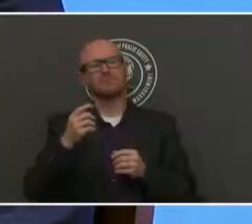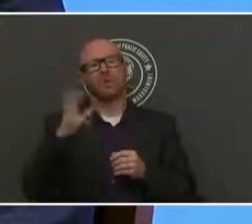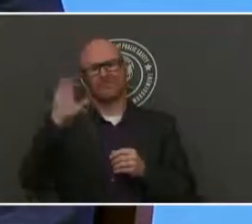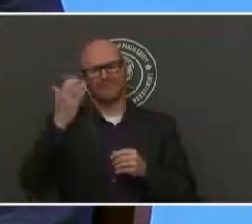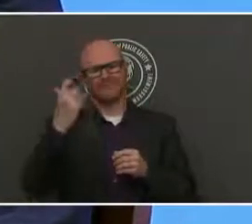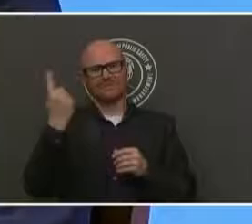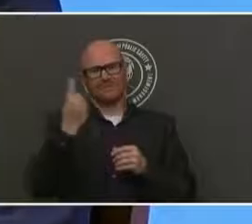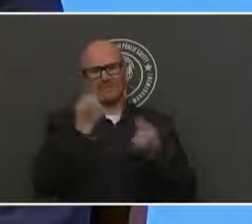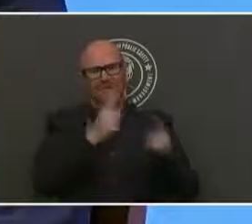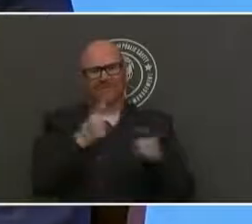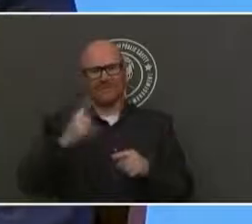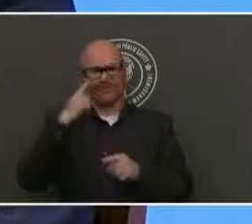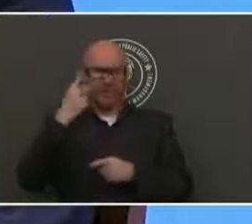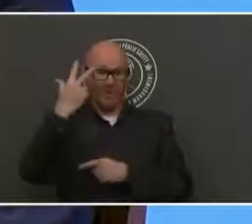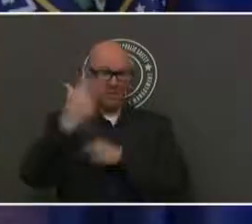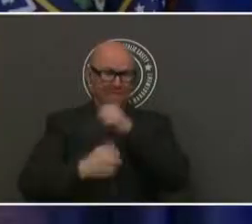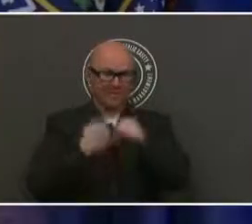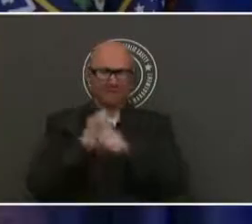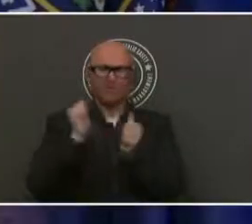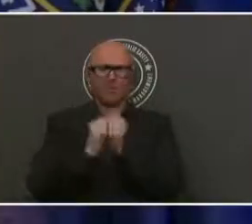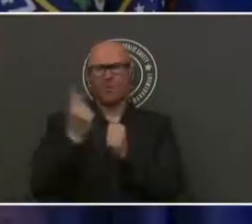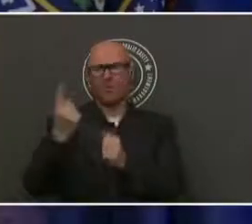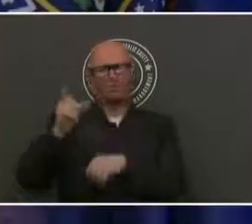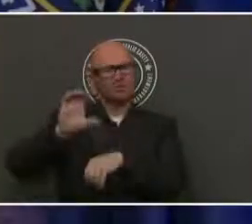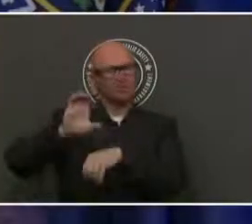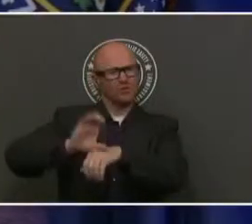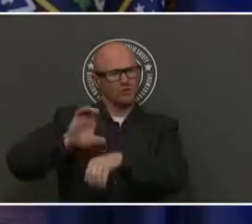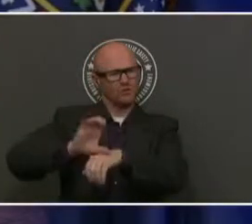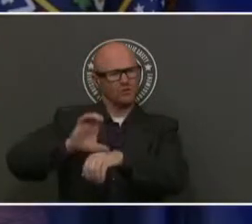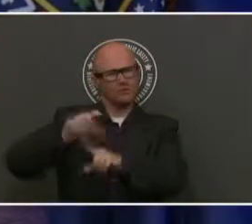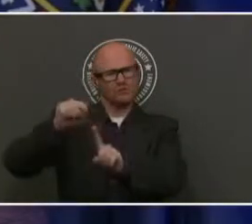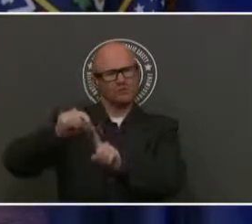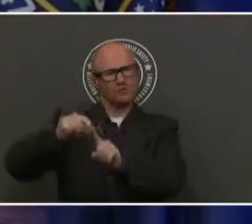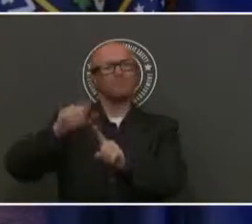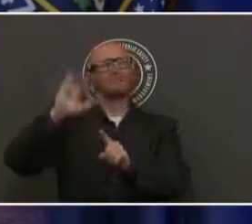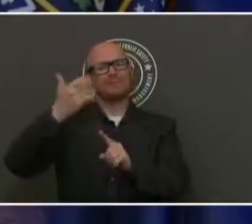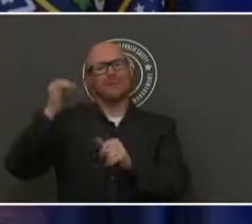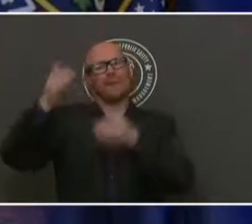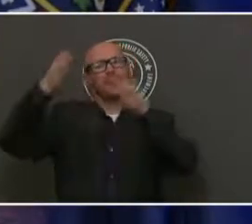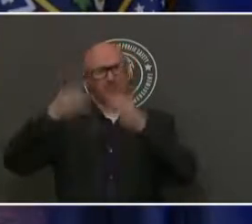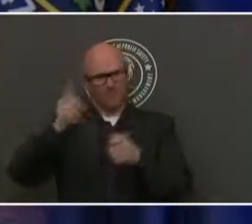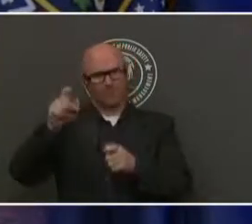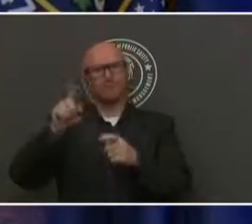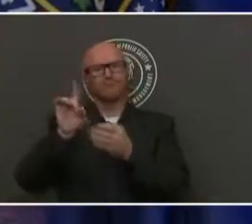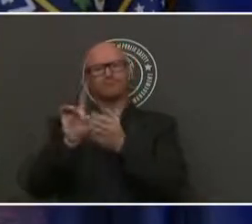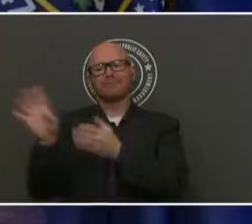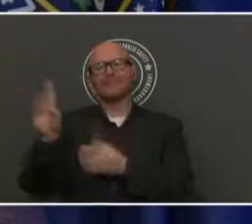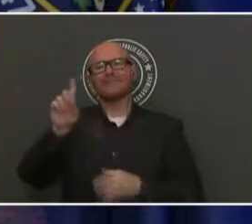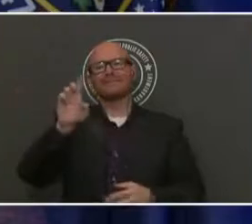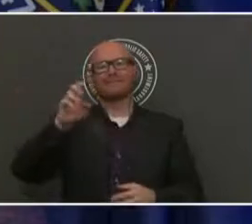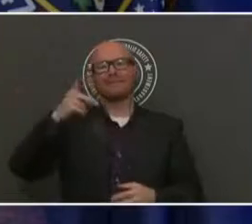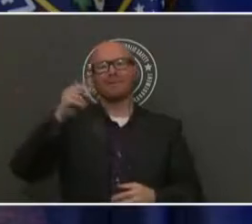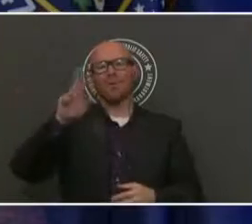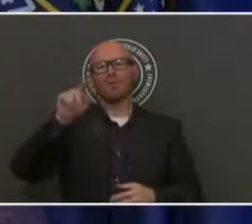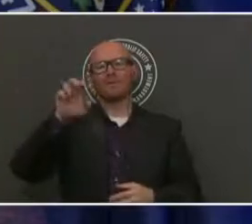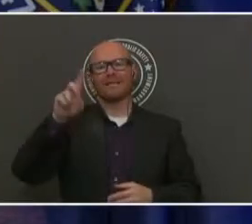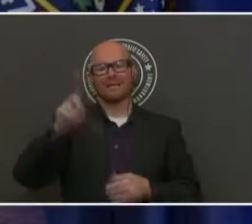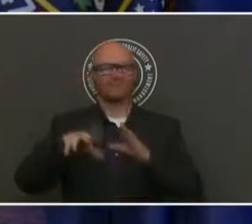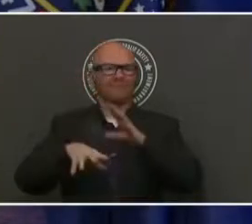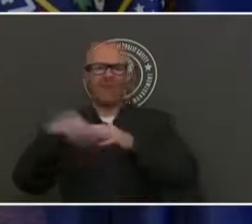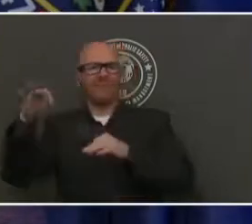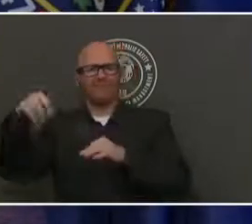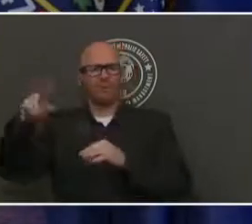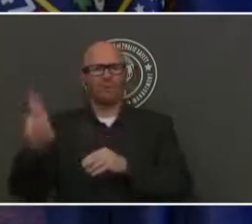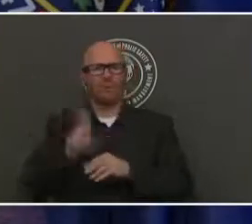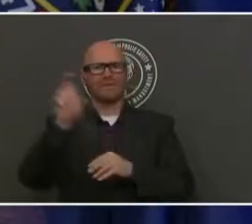on for 3 years. Yeah. I think it's great. I really do. I think it's a great opportunity. We are a